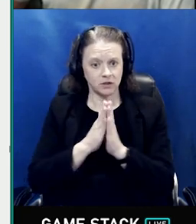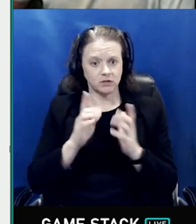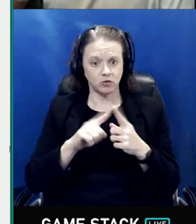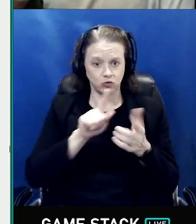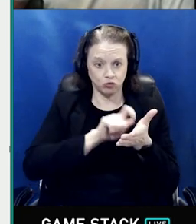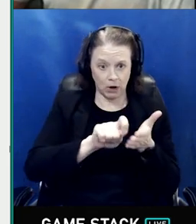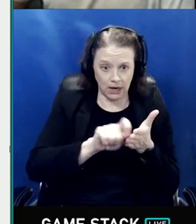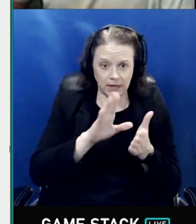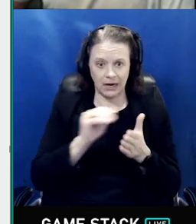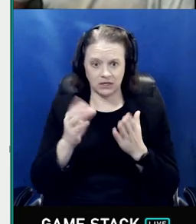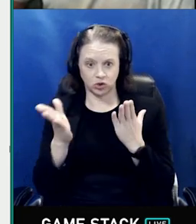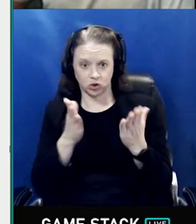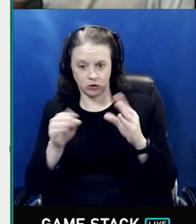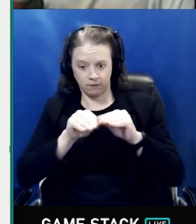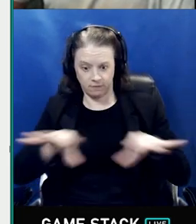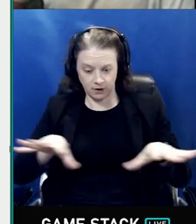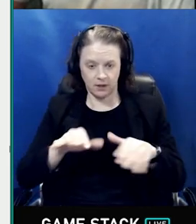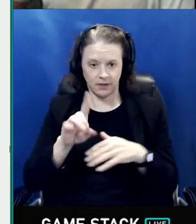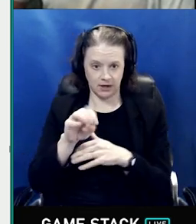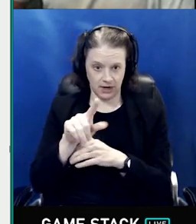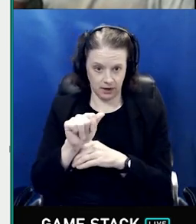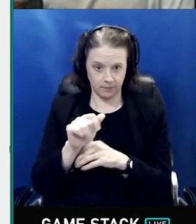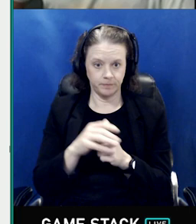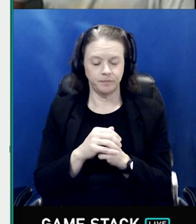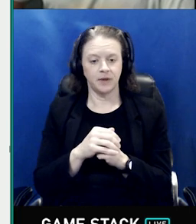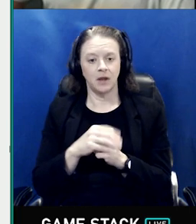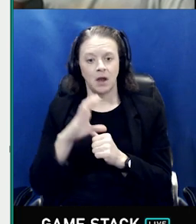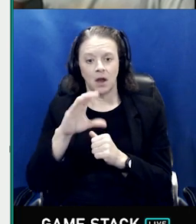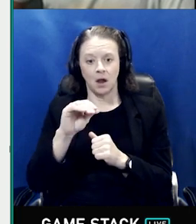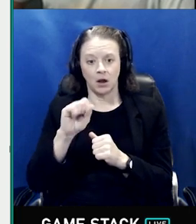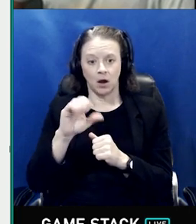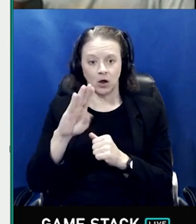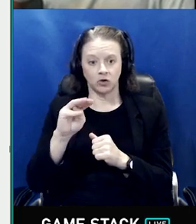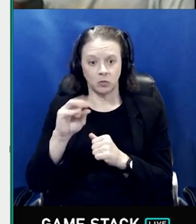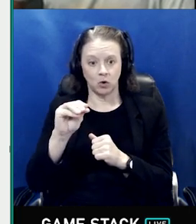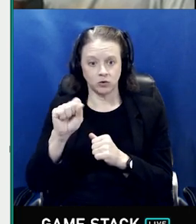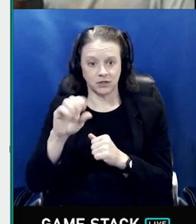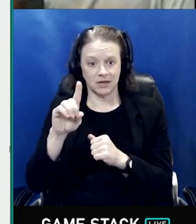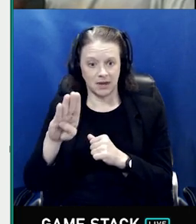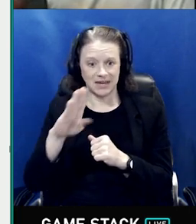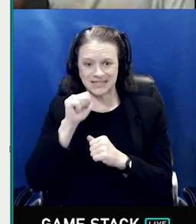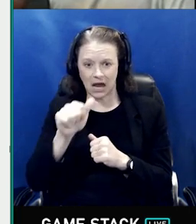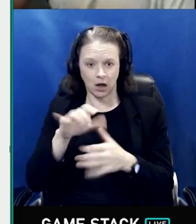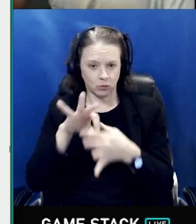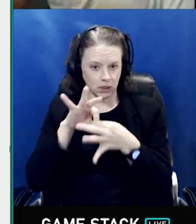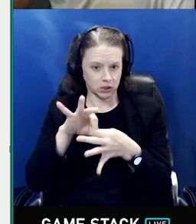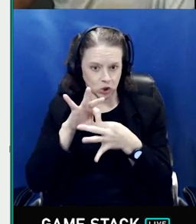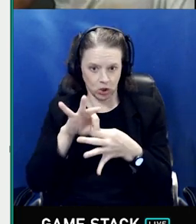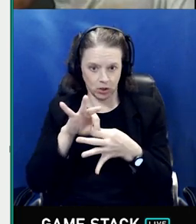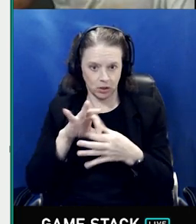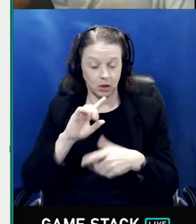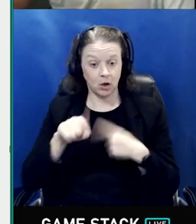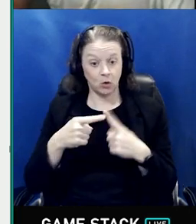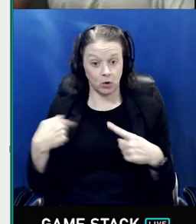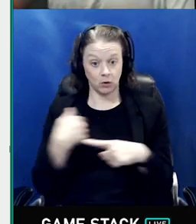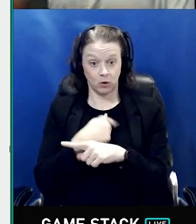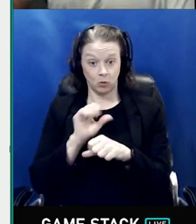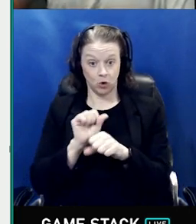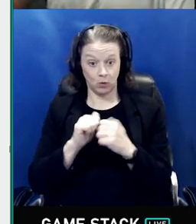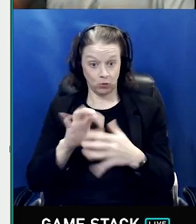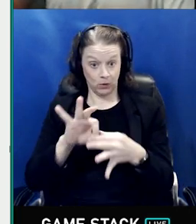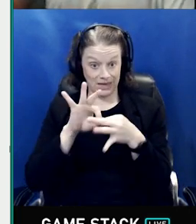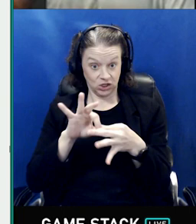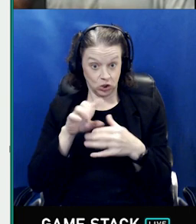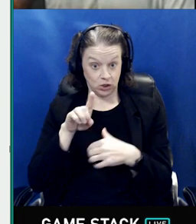Okay, so Cosmos DB is also non-relational. Now, when working with relational databases, you have this ability